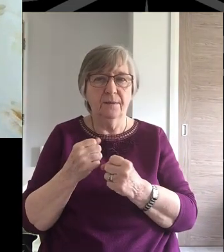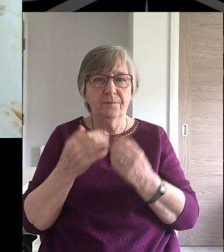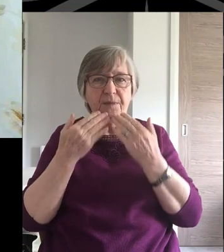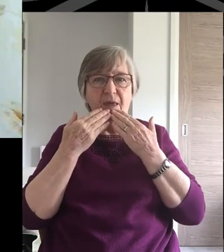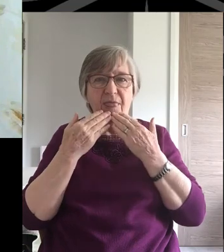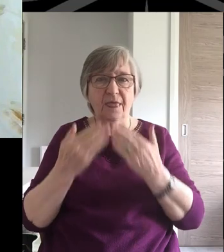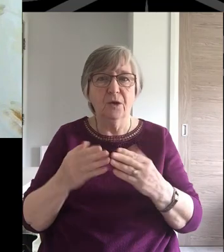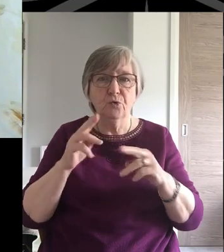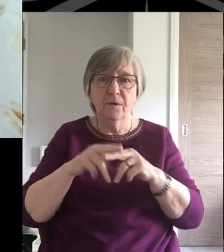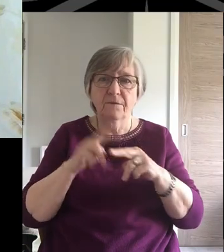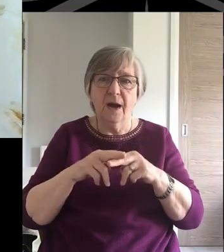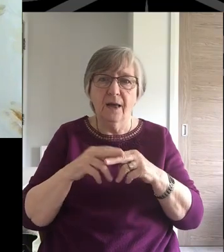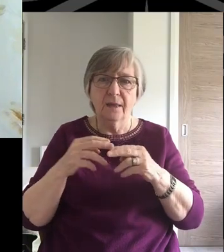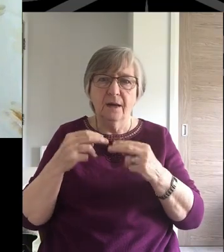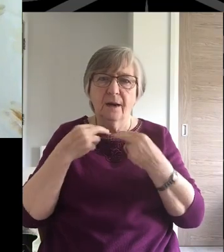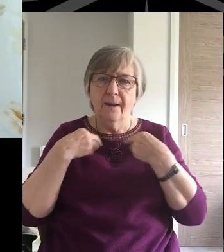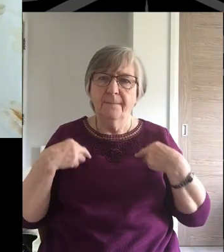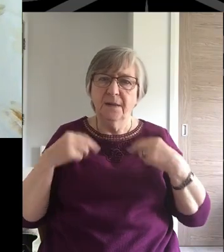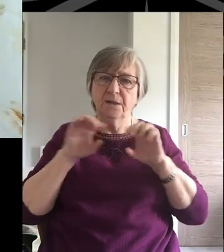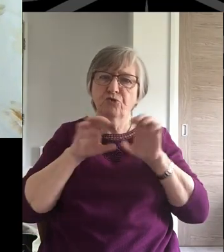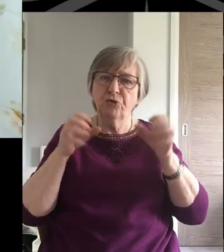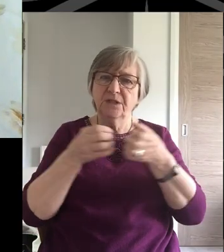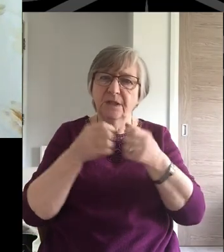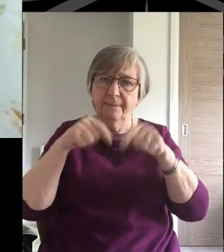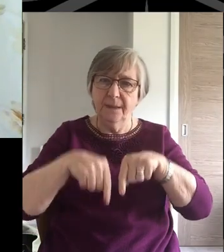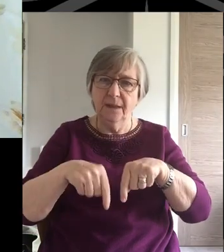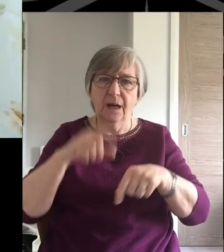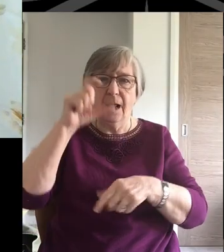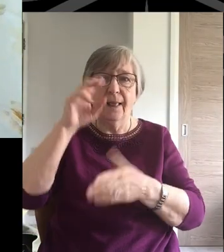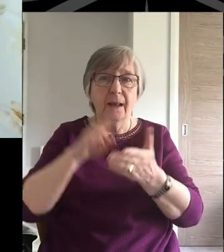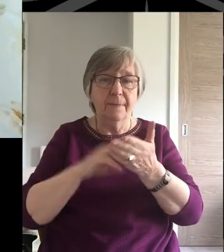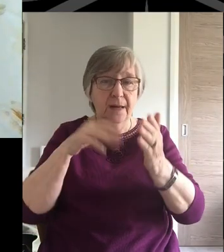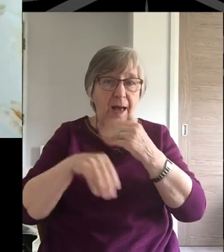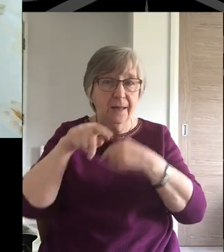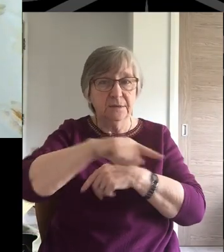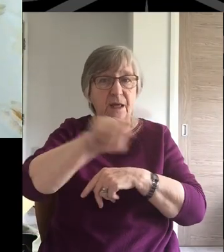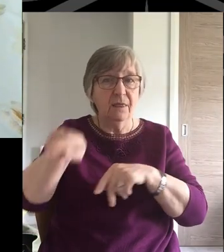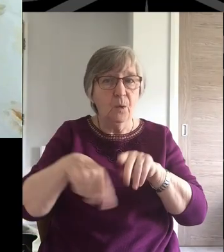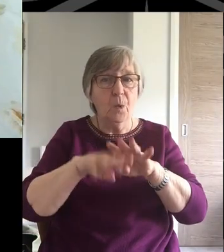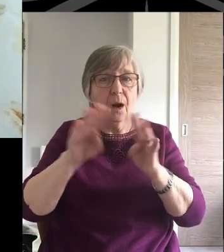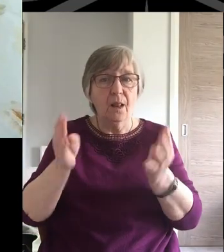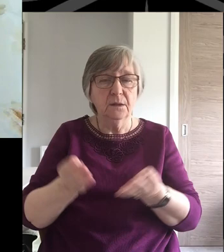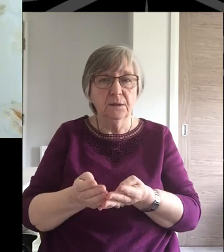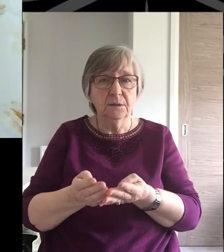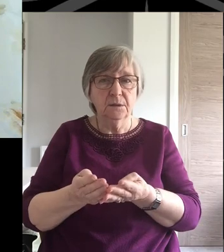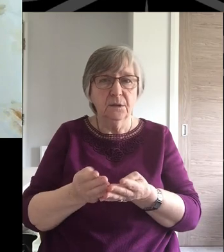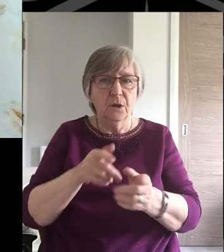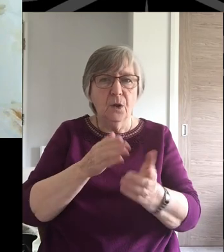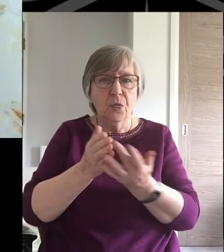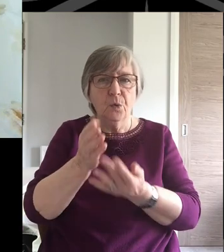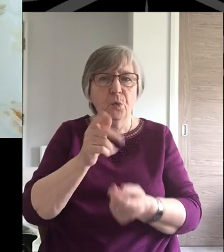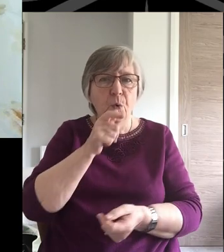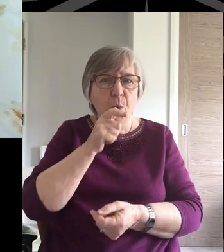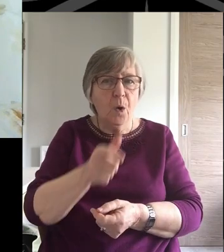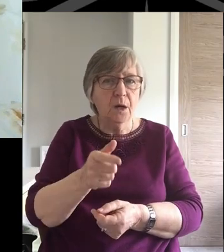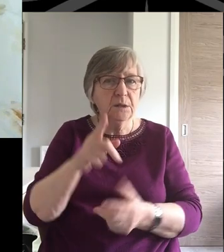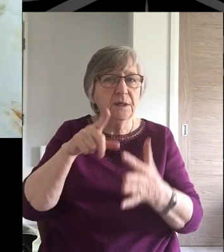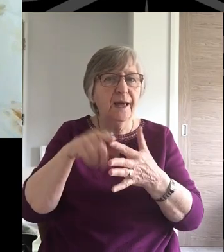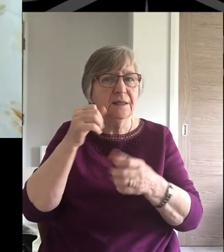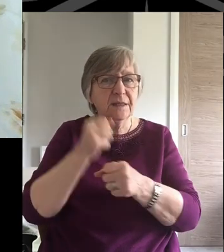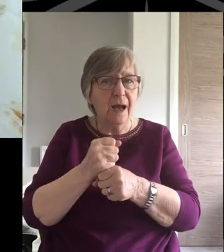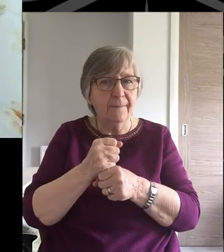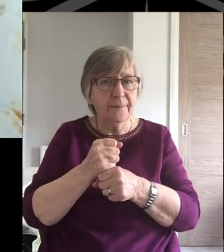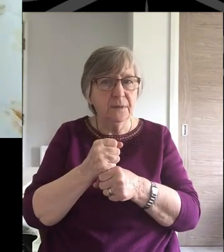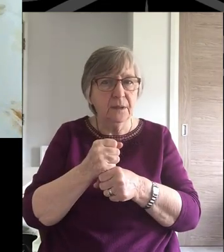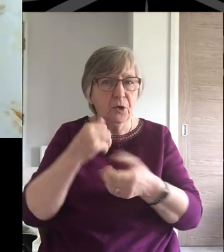Thank you, Father, for the ministry team here at Claremont and throughout the world, who by word and example make your